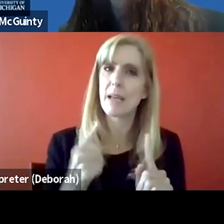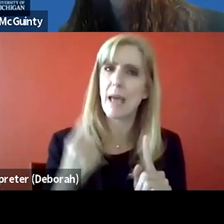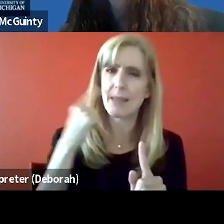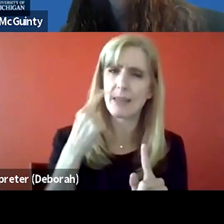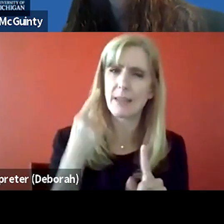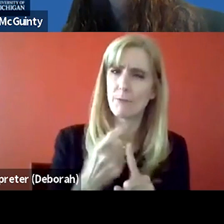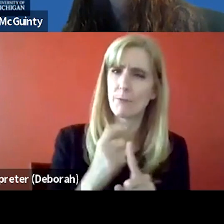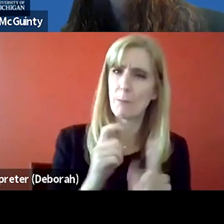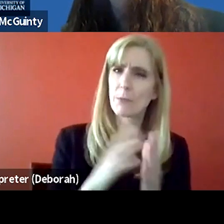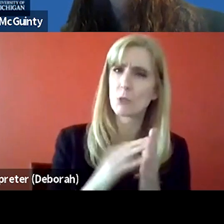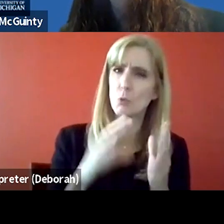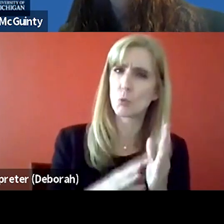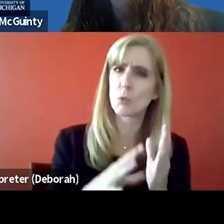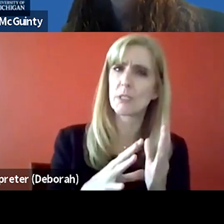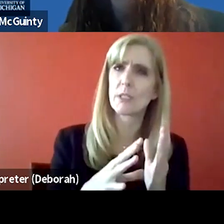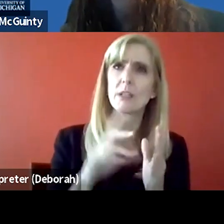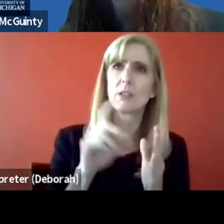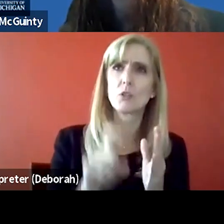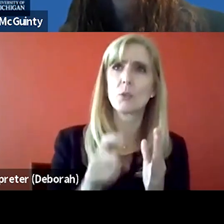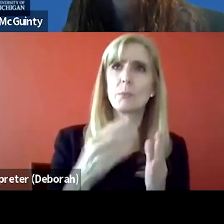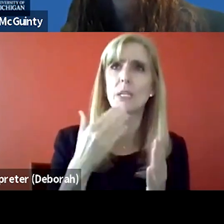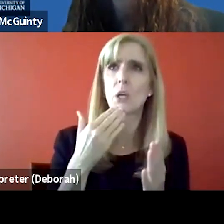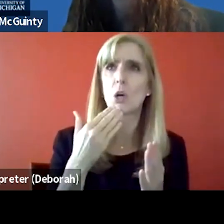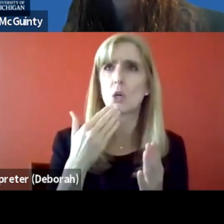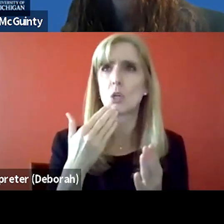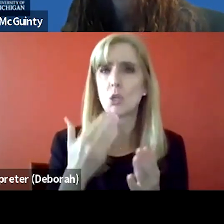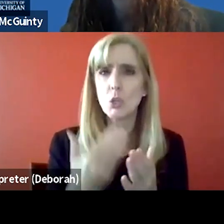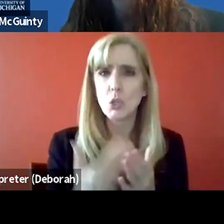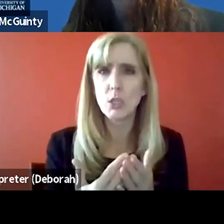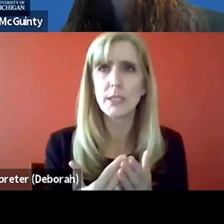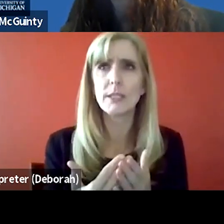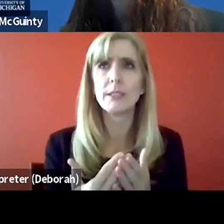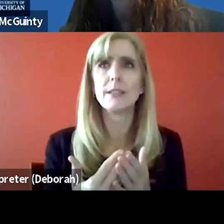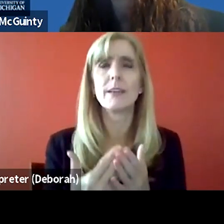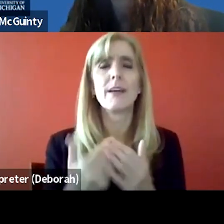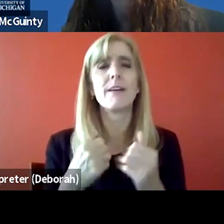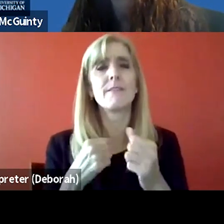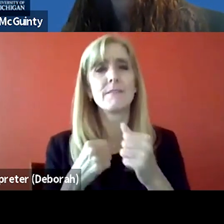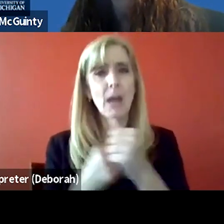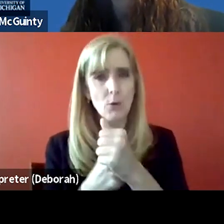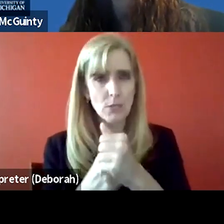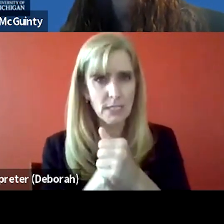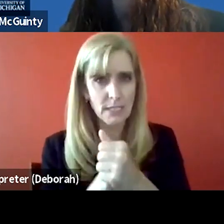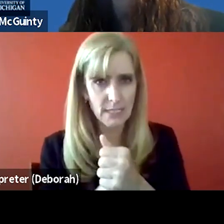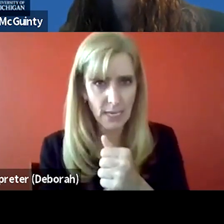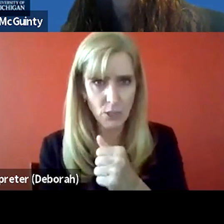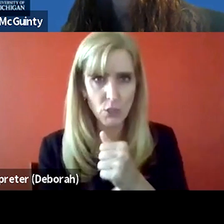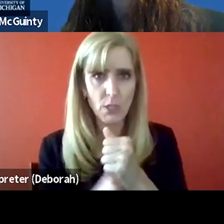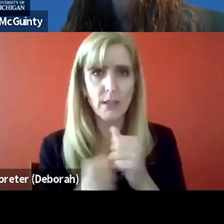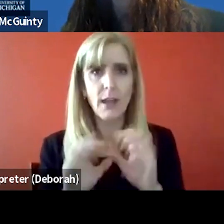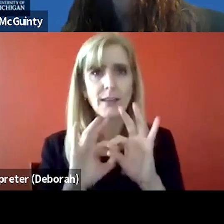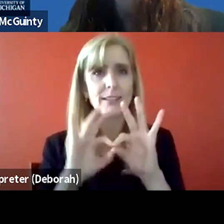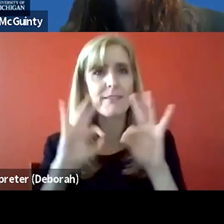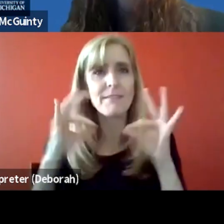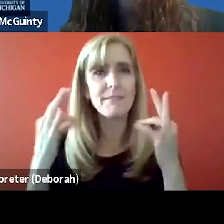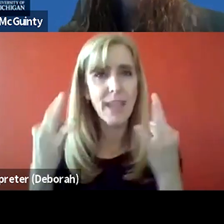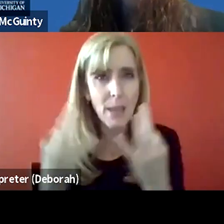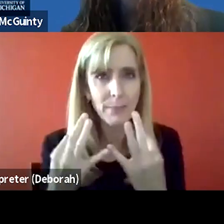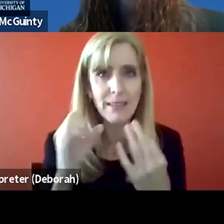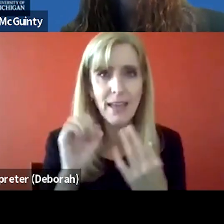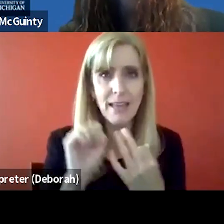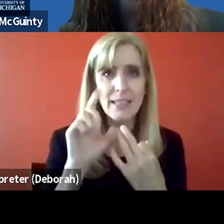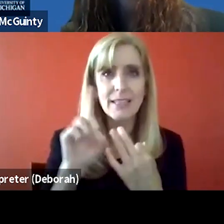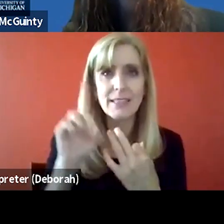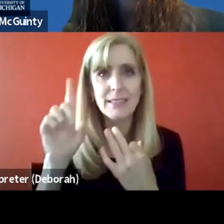there should be like a good ground foundation of family, that the SSD is a family, and that you can